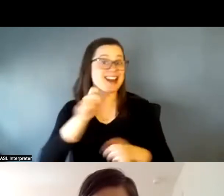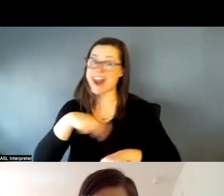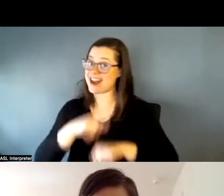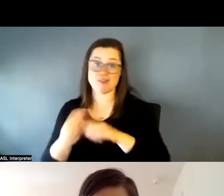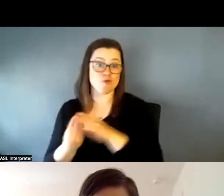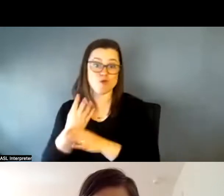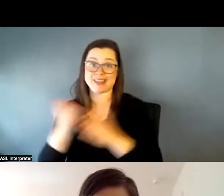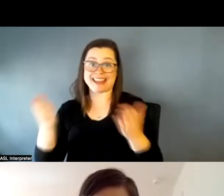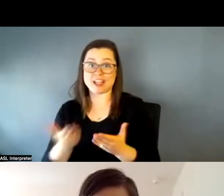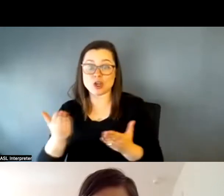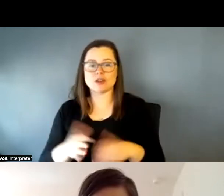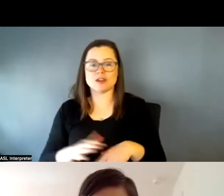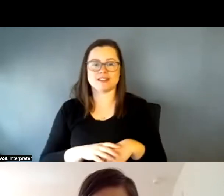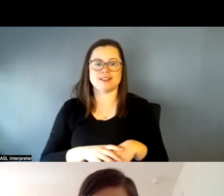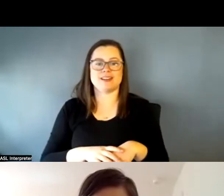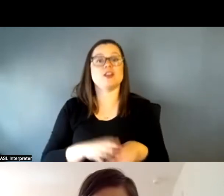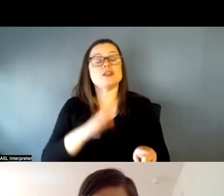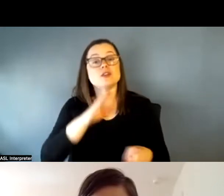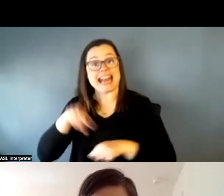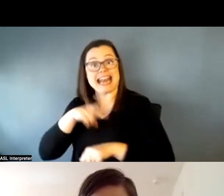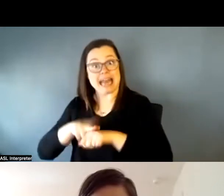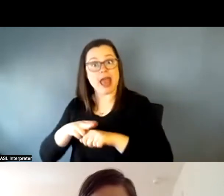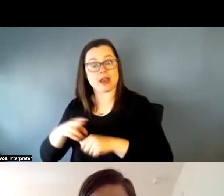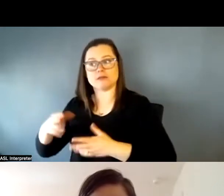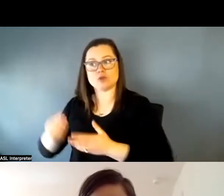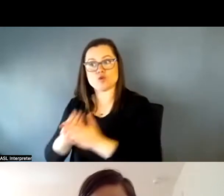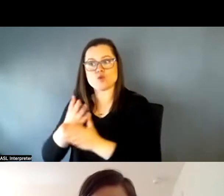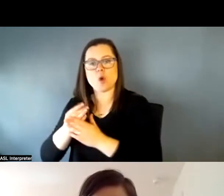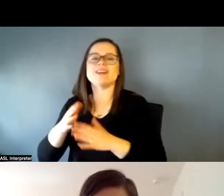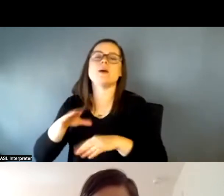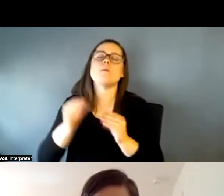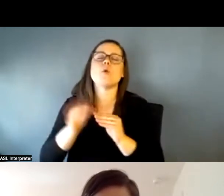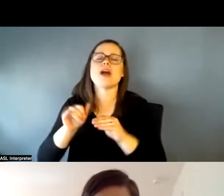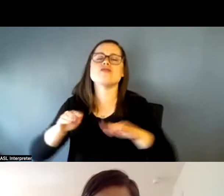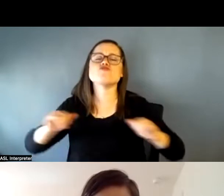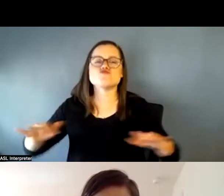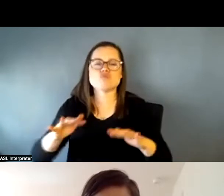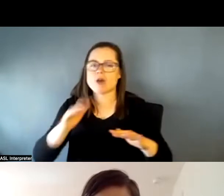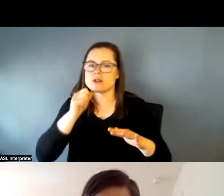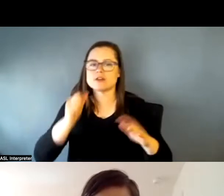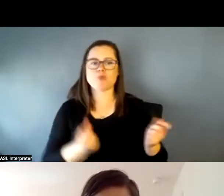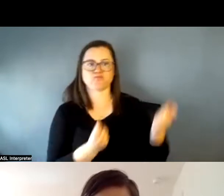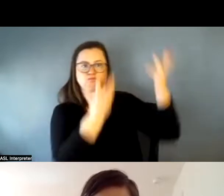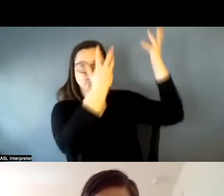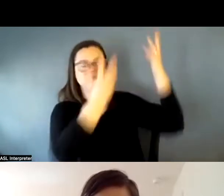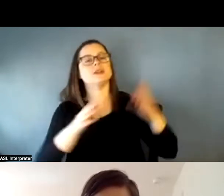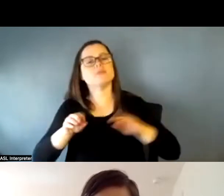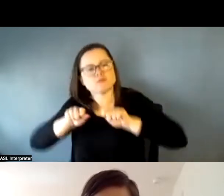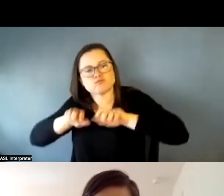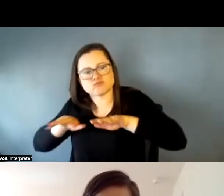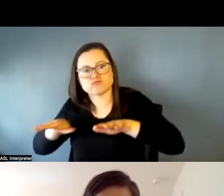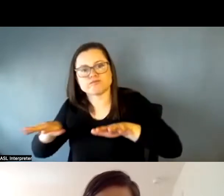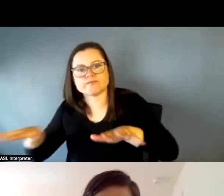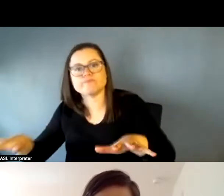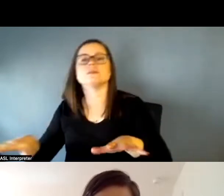harder and harder to find the native blackberries, which grow along the ground. They're more like a vine. And same way